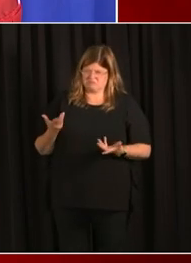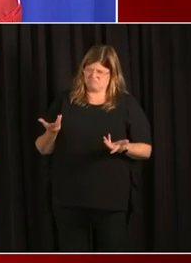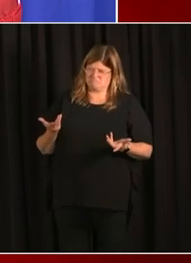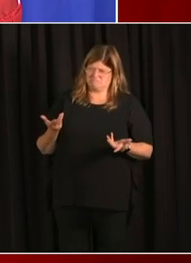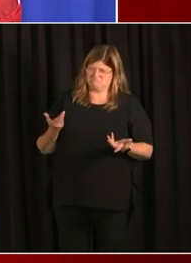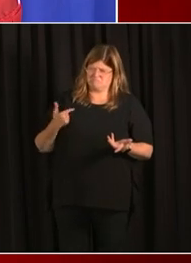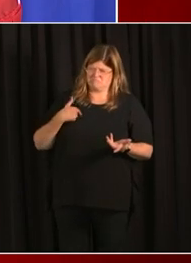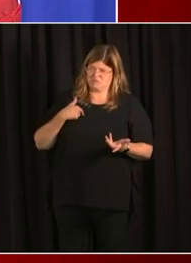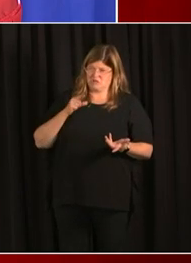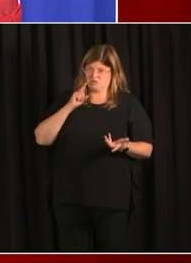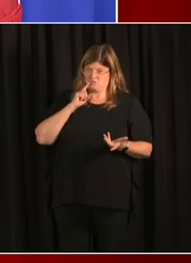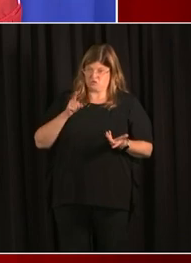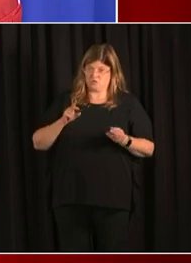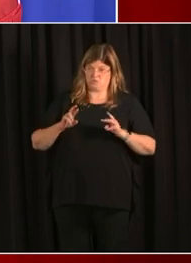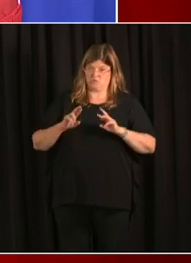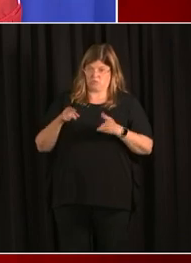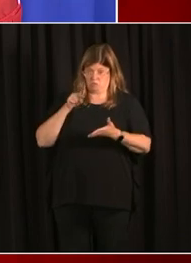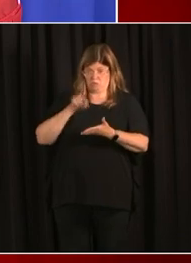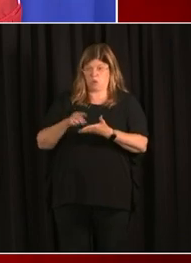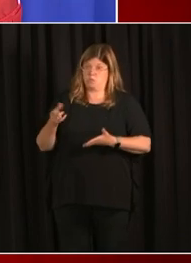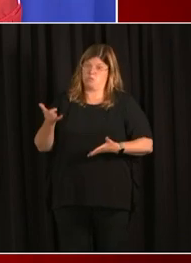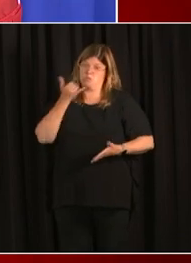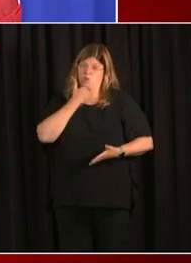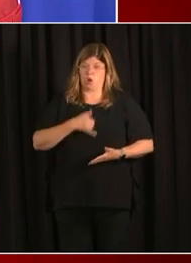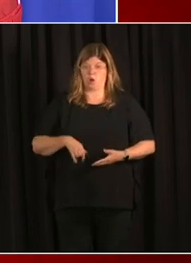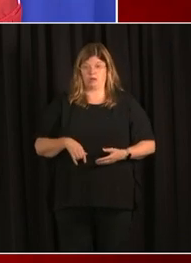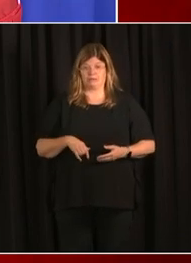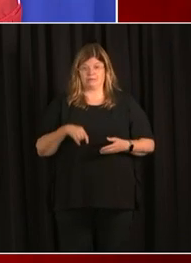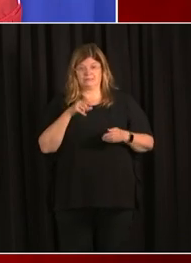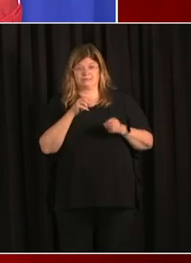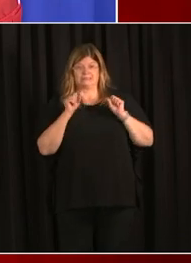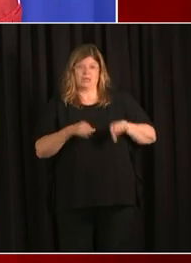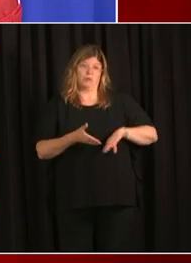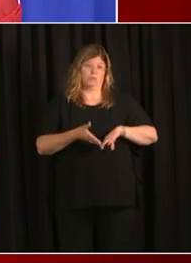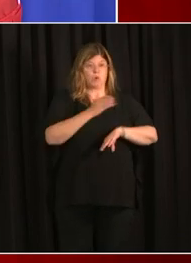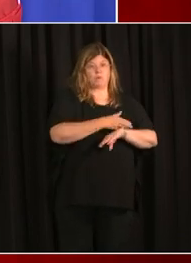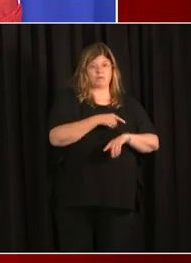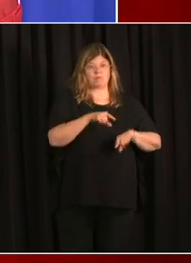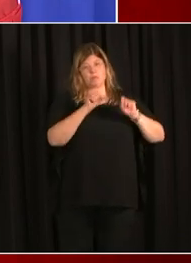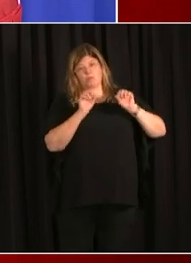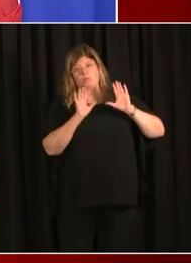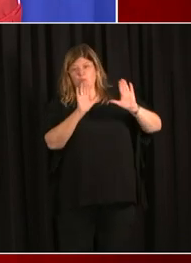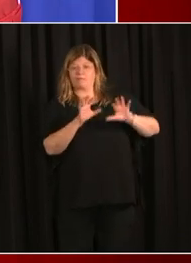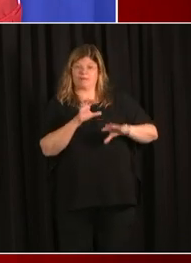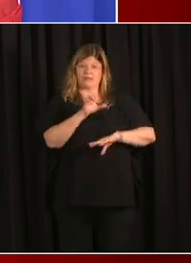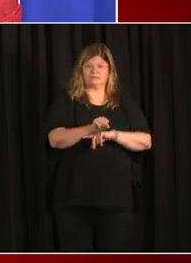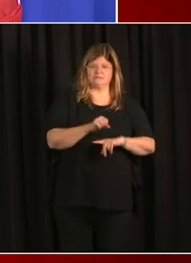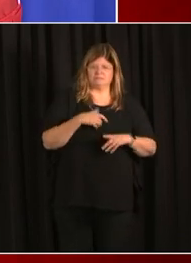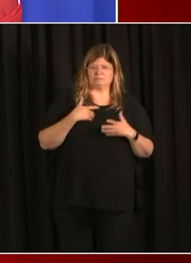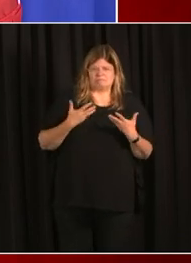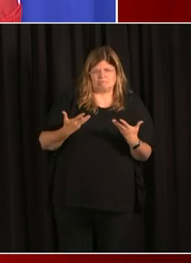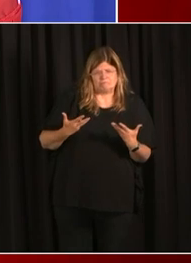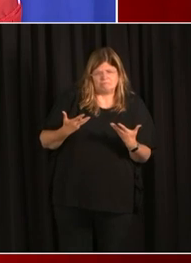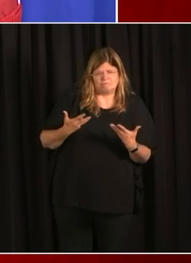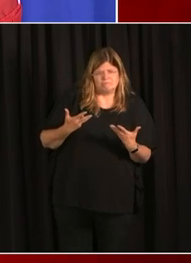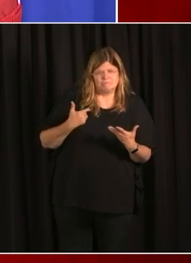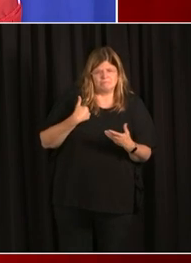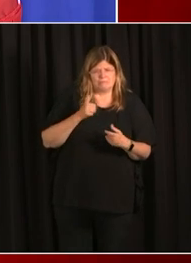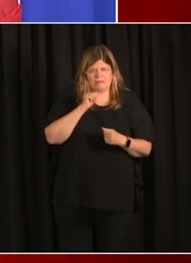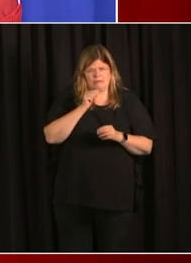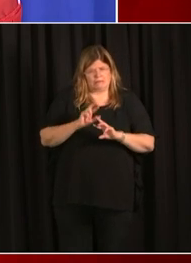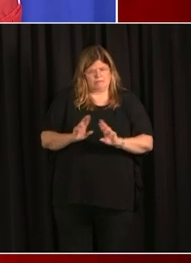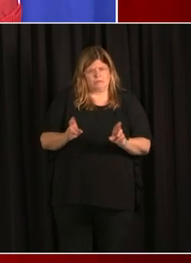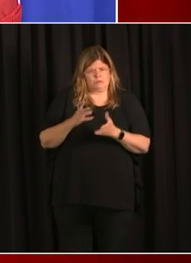say this was a mistake, or this could have been done better, or this was fantastic. I don't know that we're in a place to talk about that